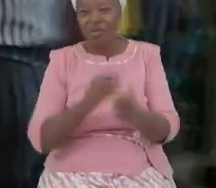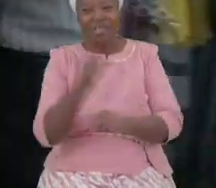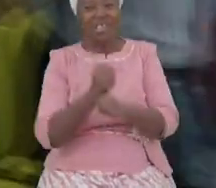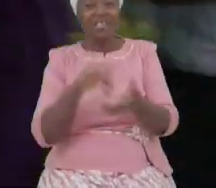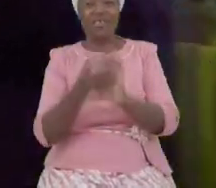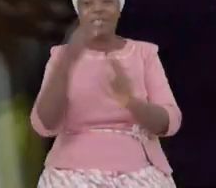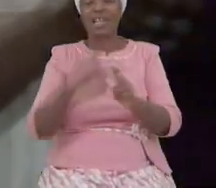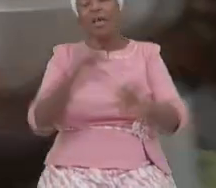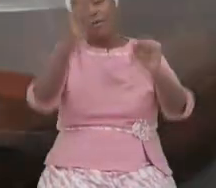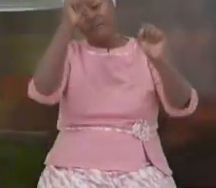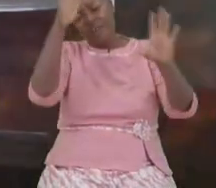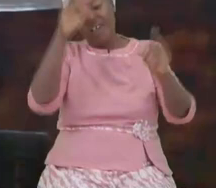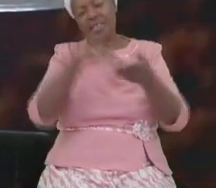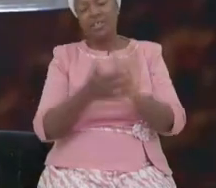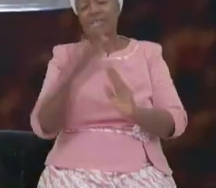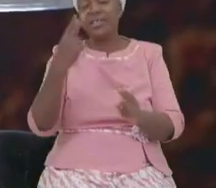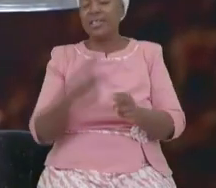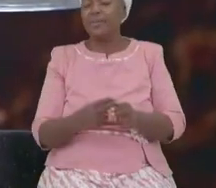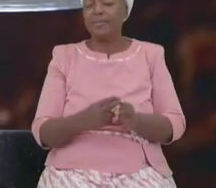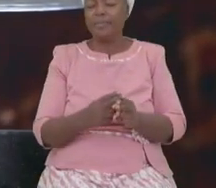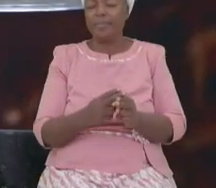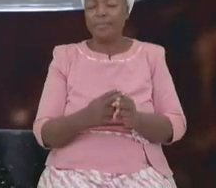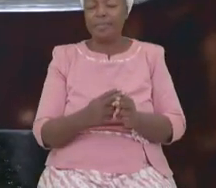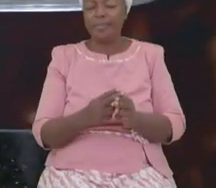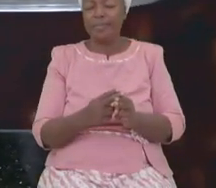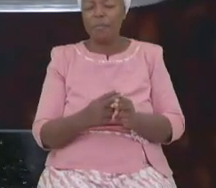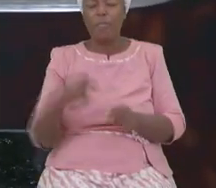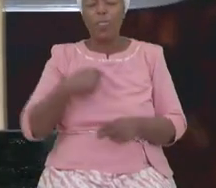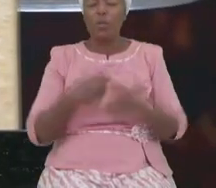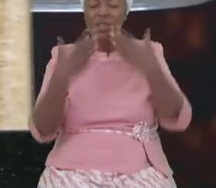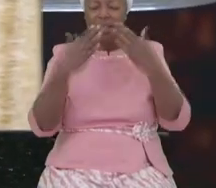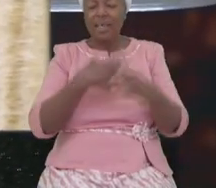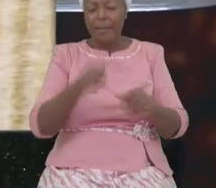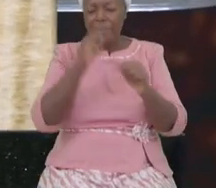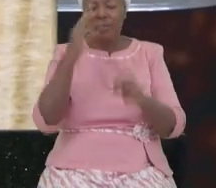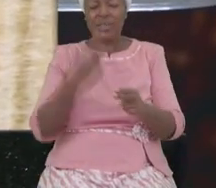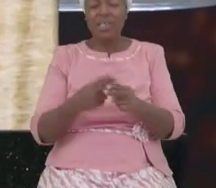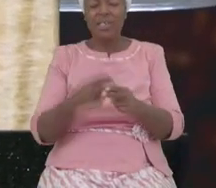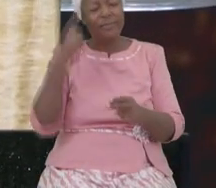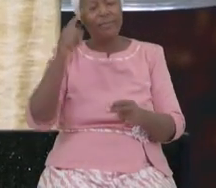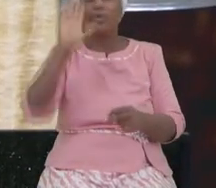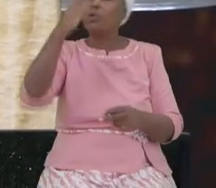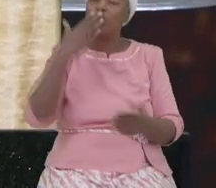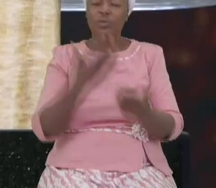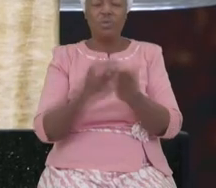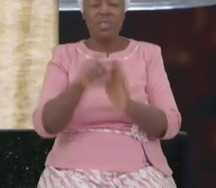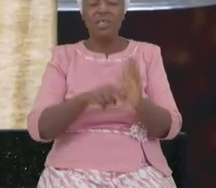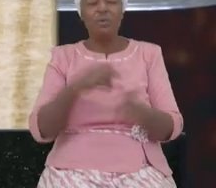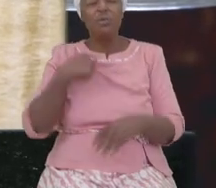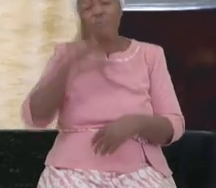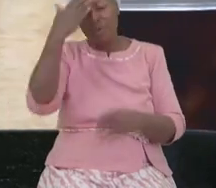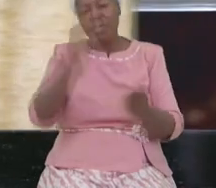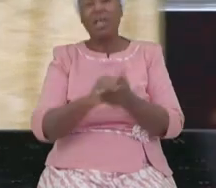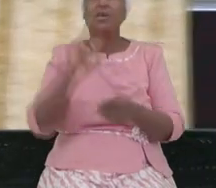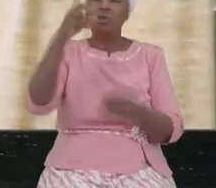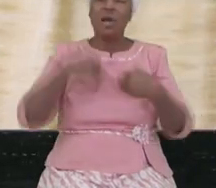Father, in Jesus' name, we thank you and bless your name for your goodness. We know that you